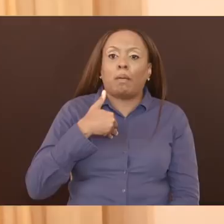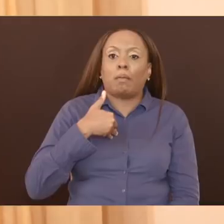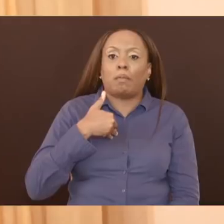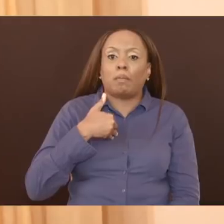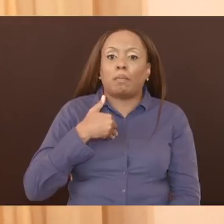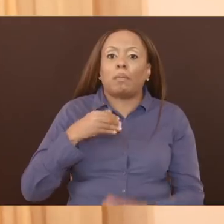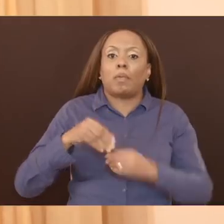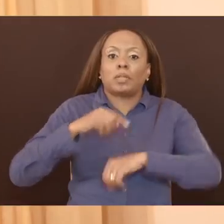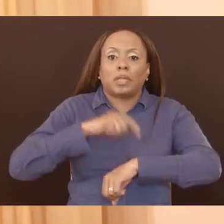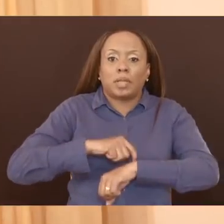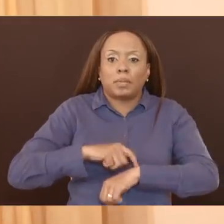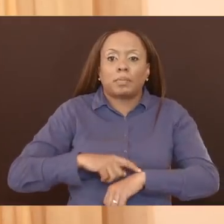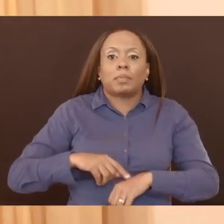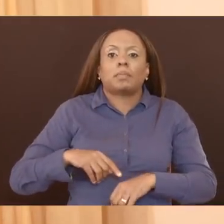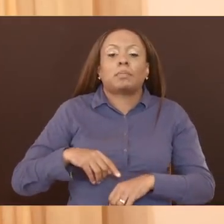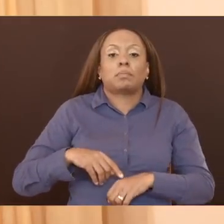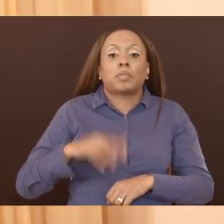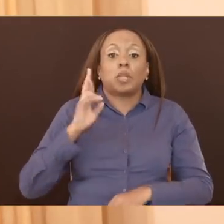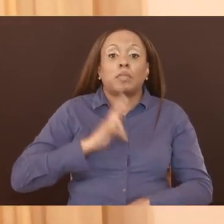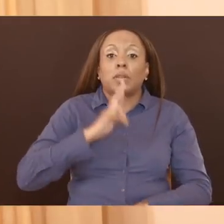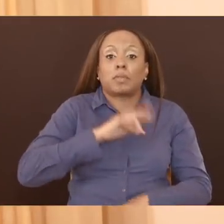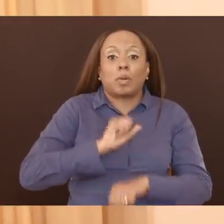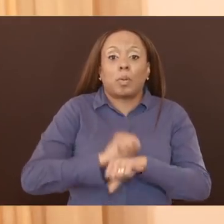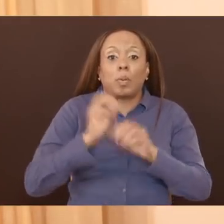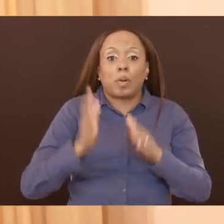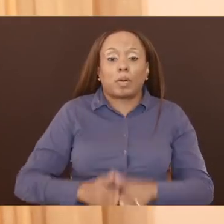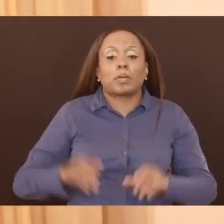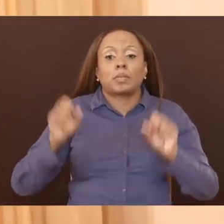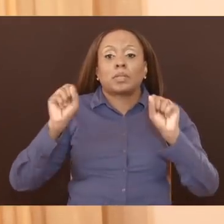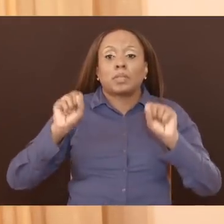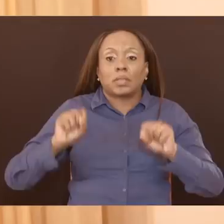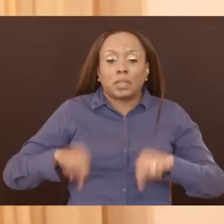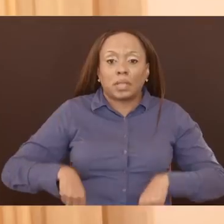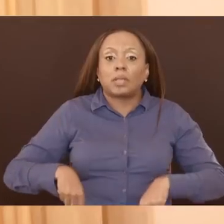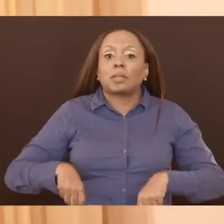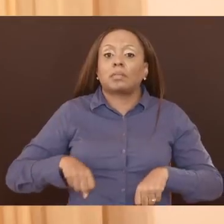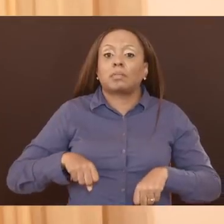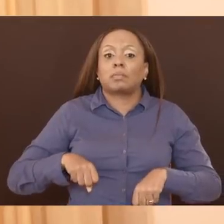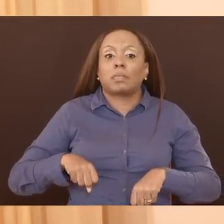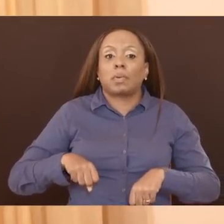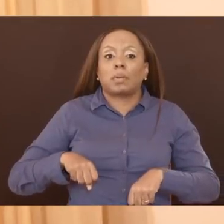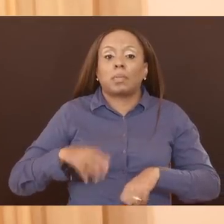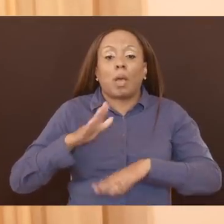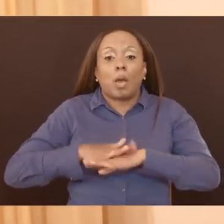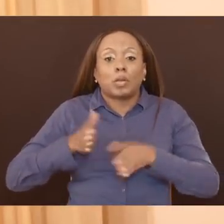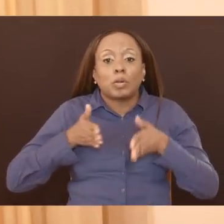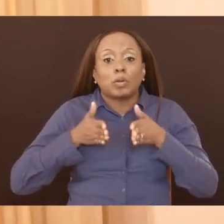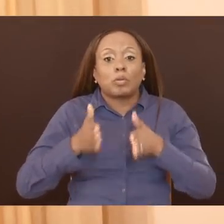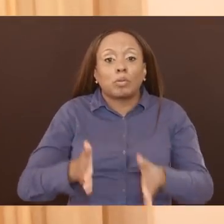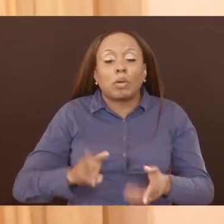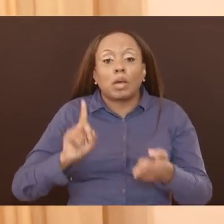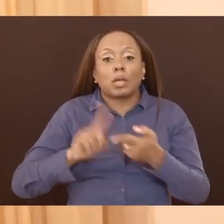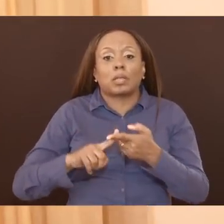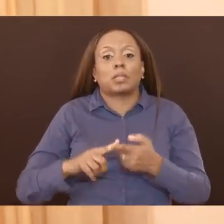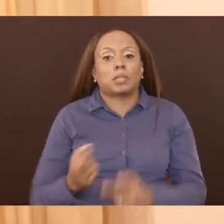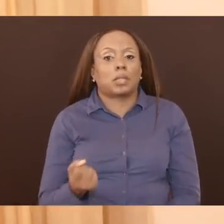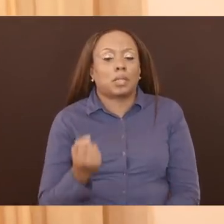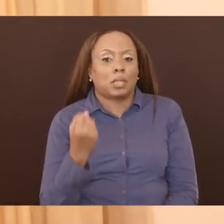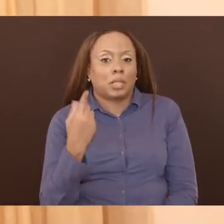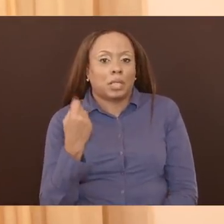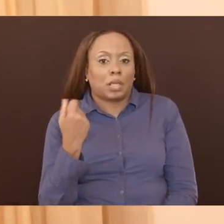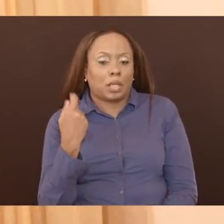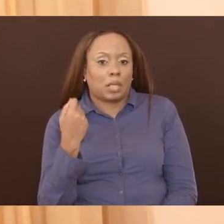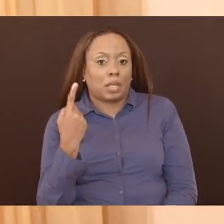to be on the road until 11 p.m. when the curfew finishes at 9 and until 8 p.m. when the curfew finishes at